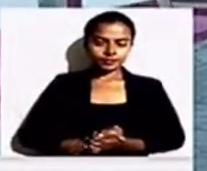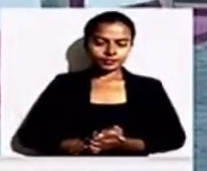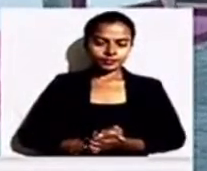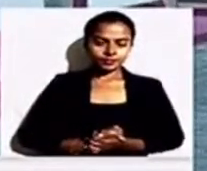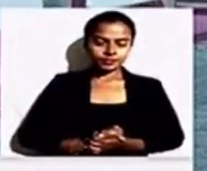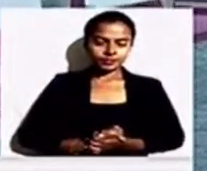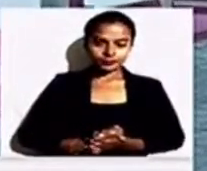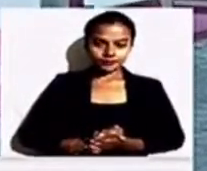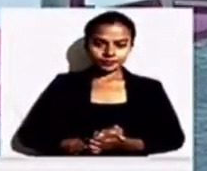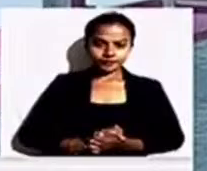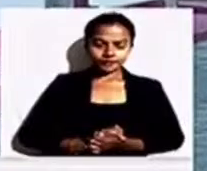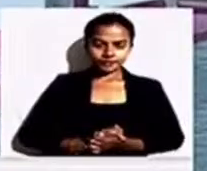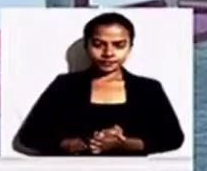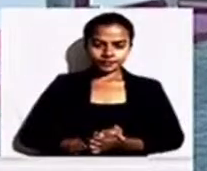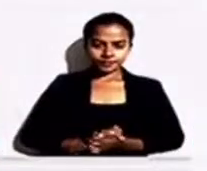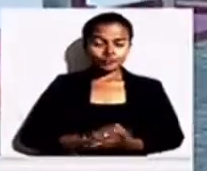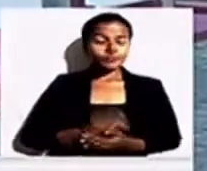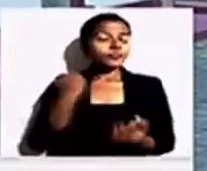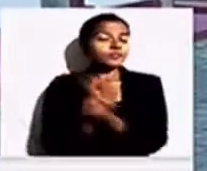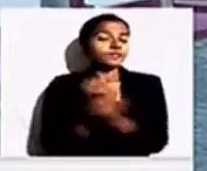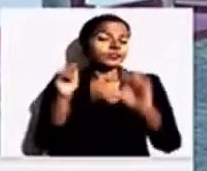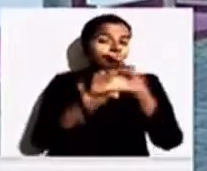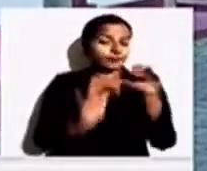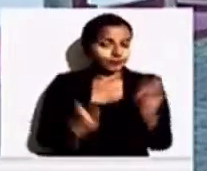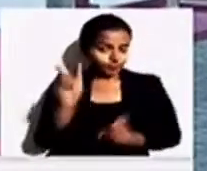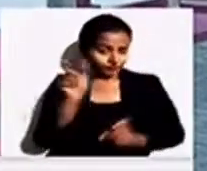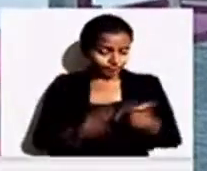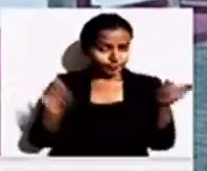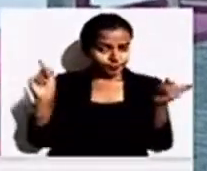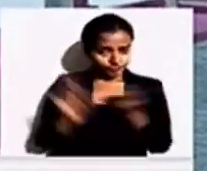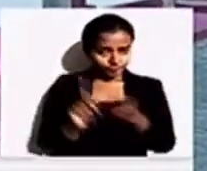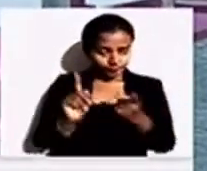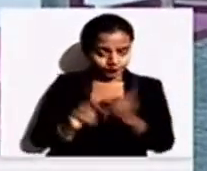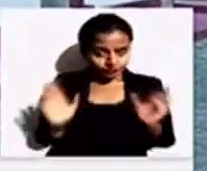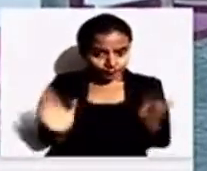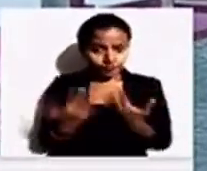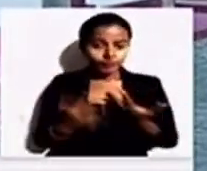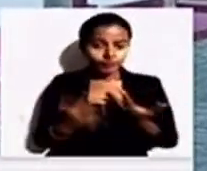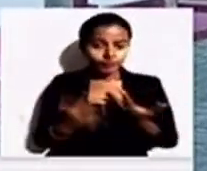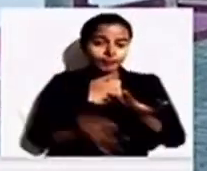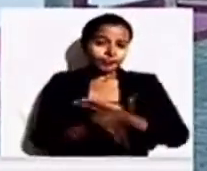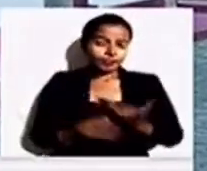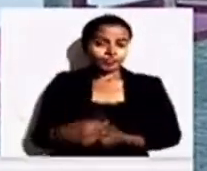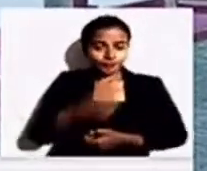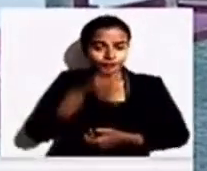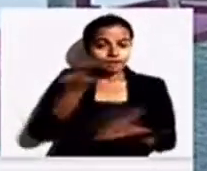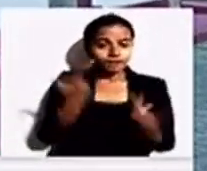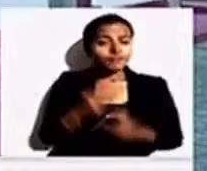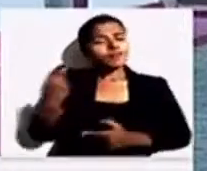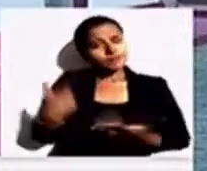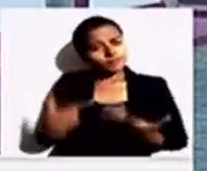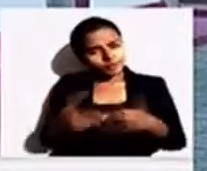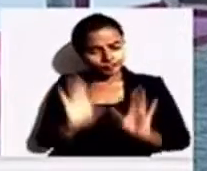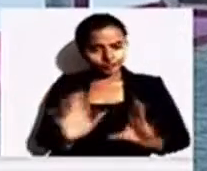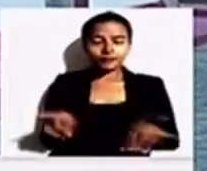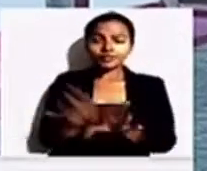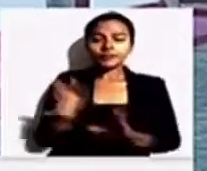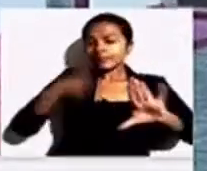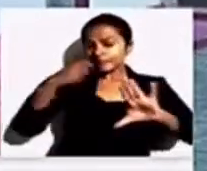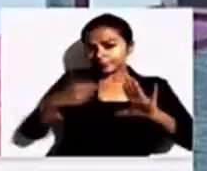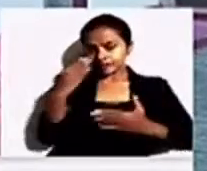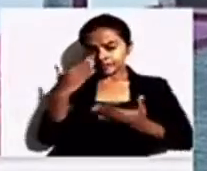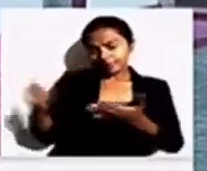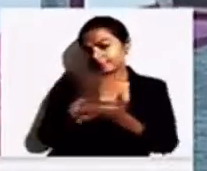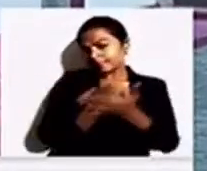Inmates were involved in a fight after either consuming drugs or due to some other reason. But instead of recording the entire scene on camera, they